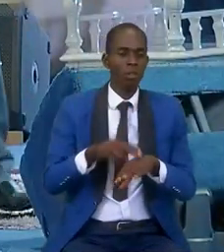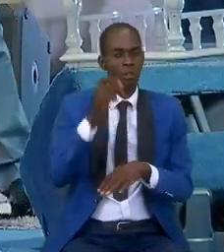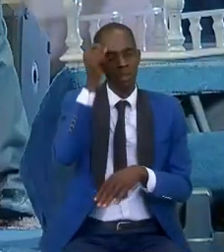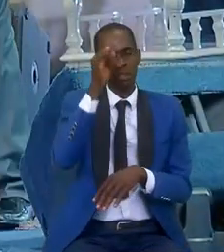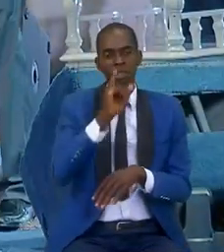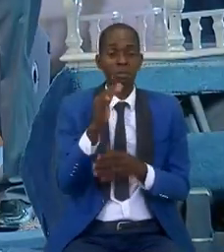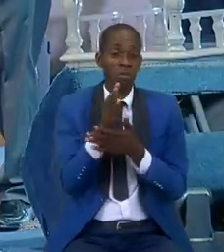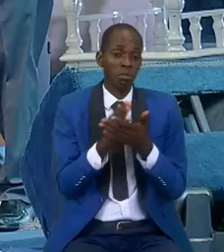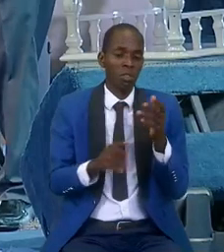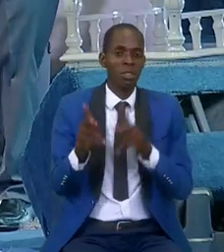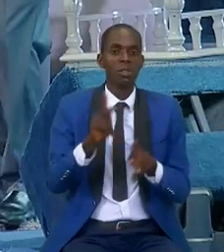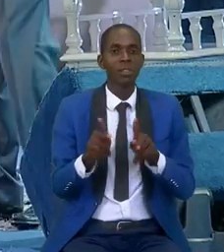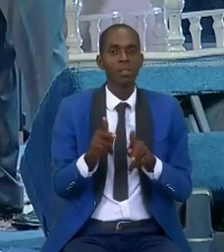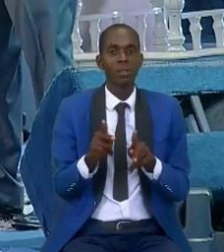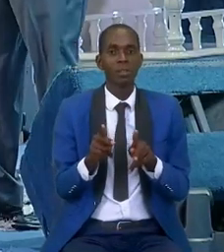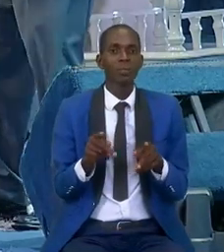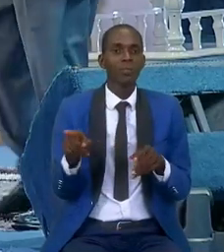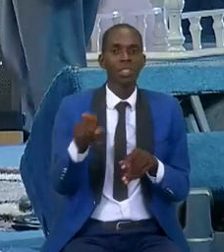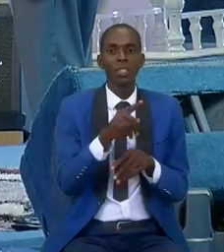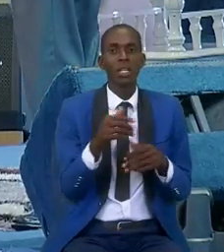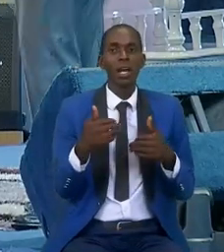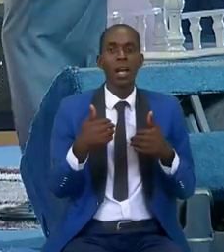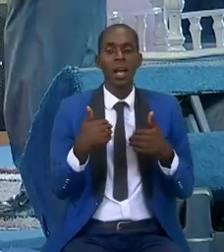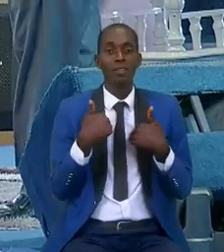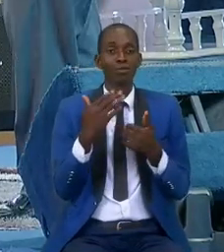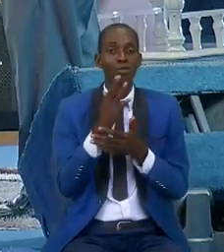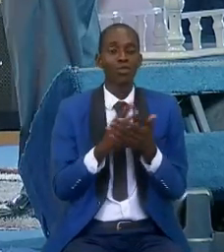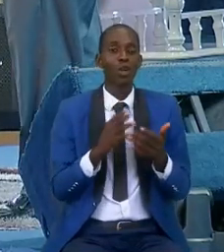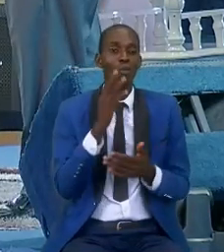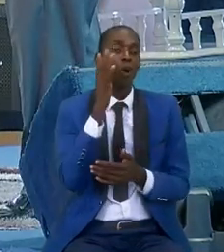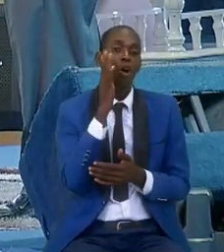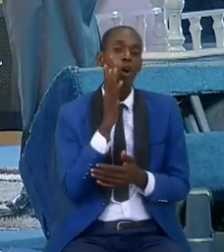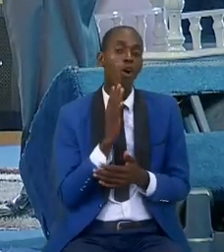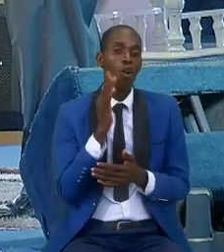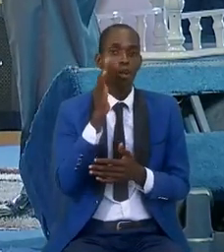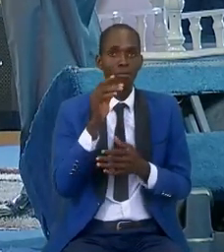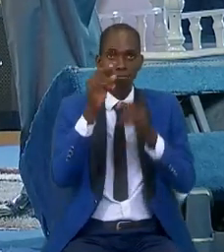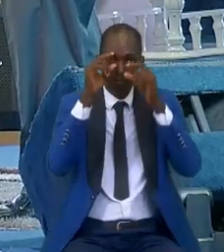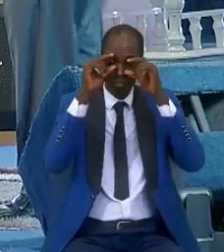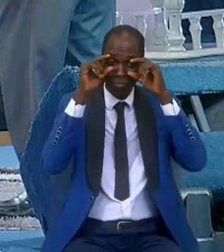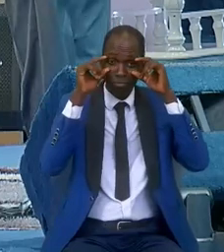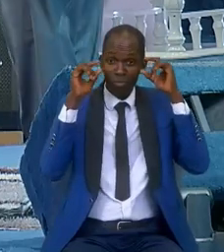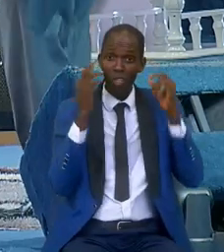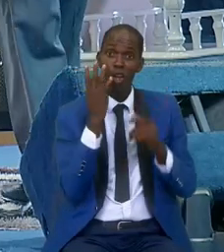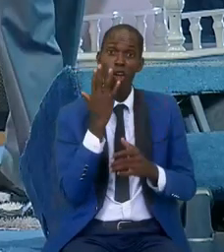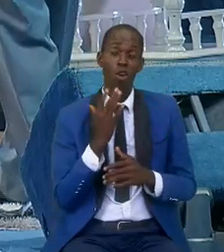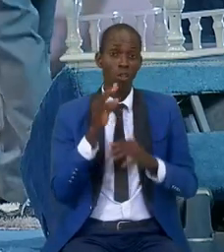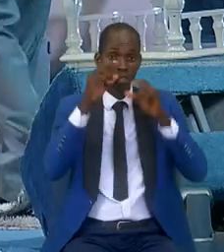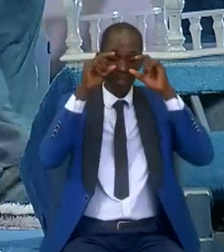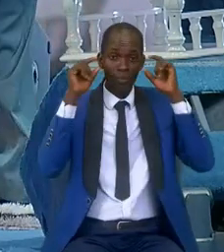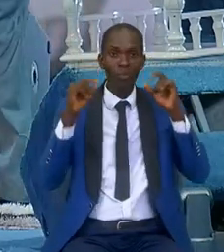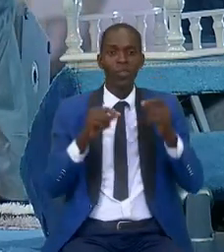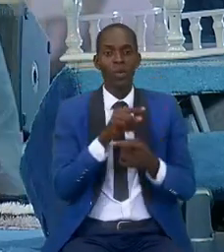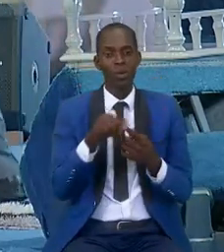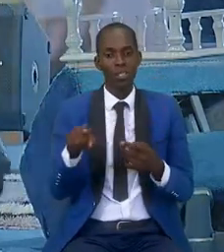theological ideological glasses when you reach the word of God and so they say that the